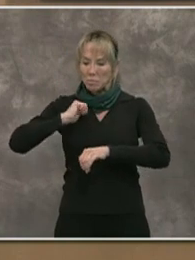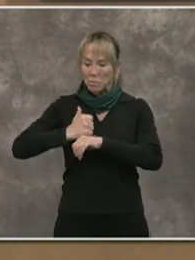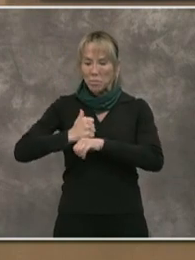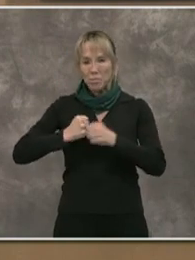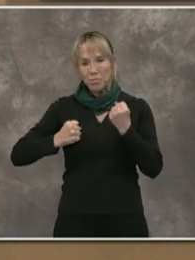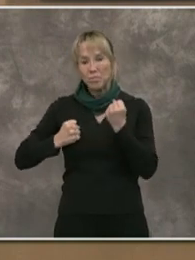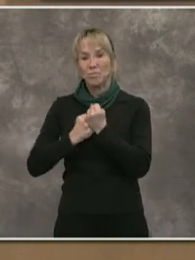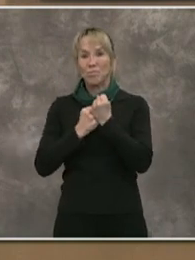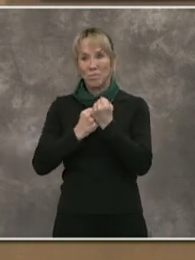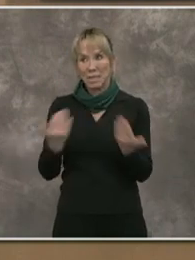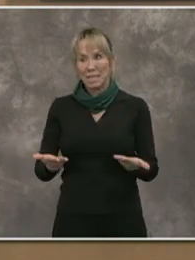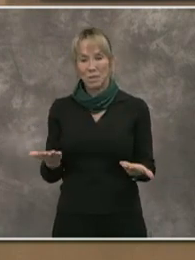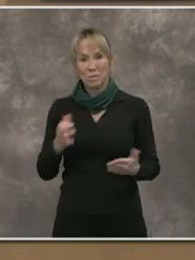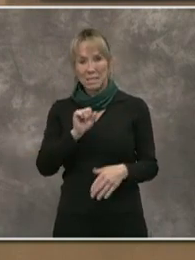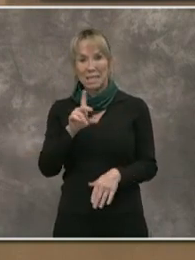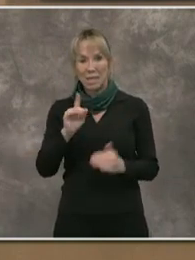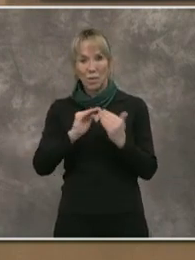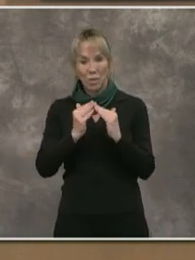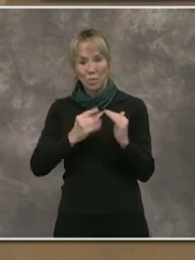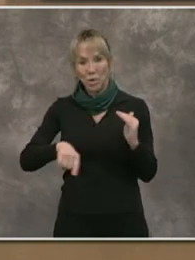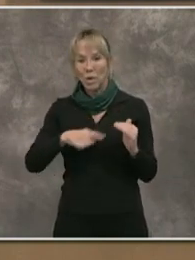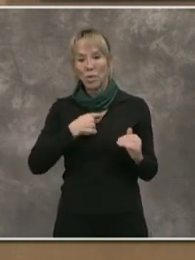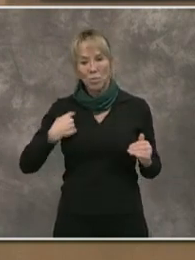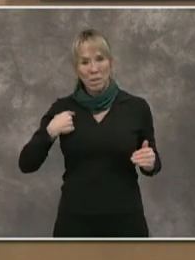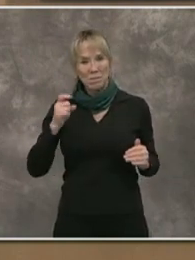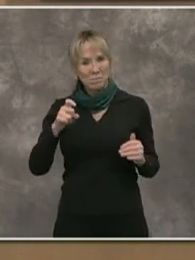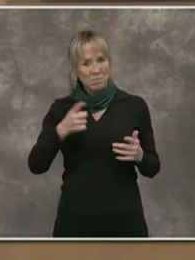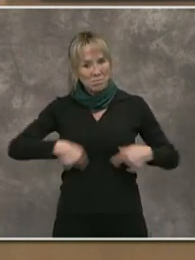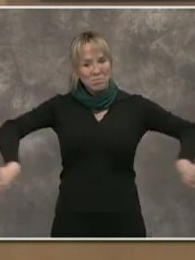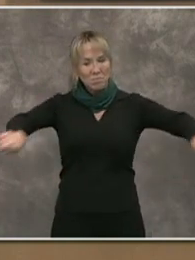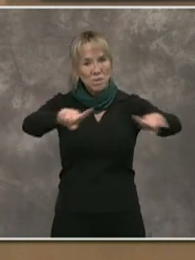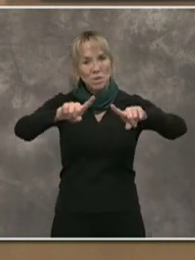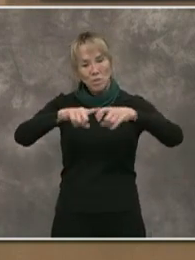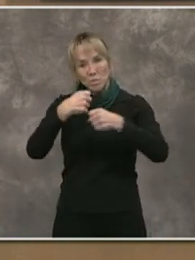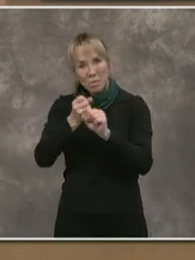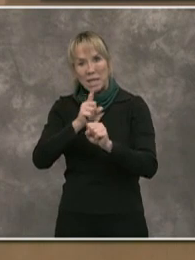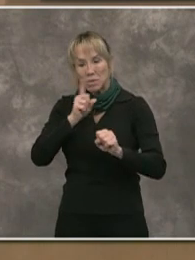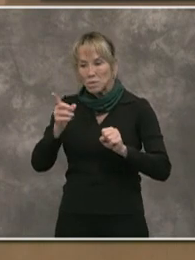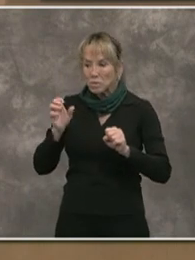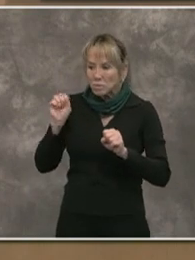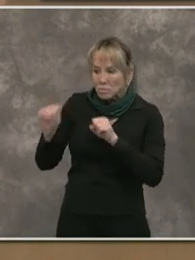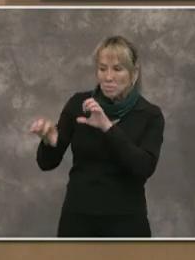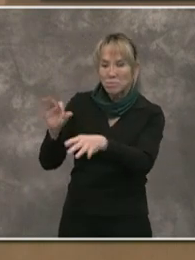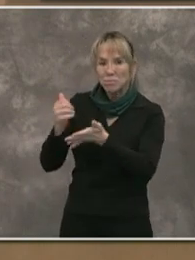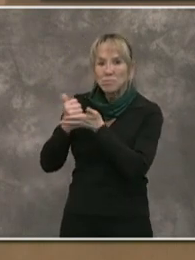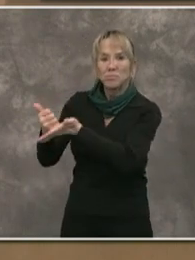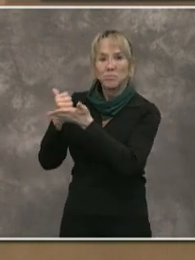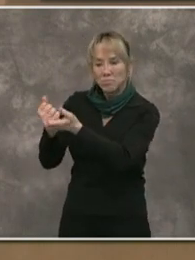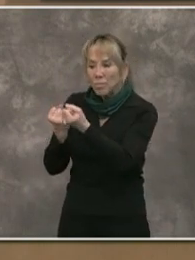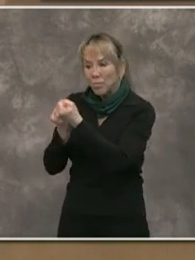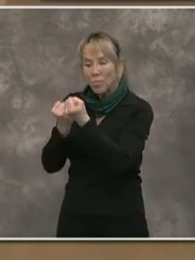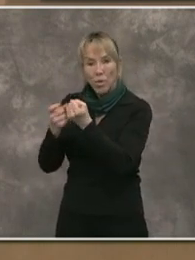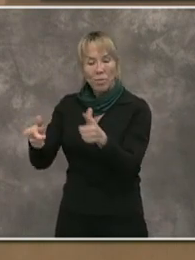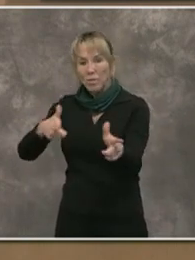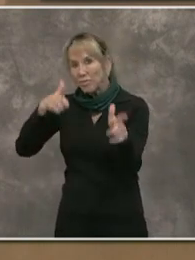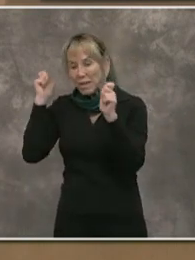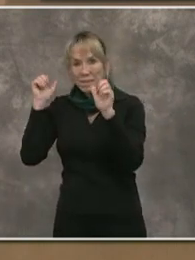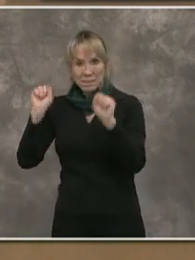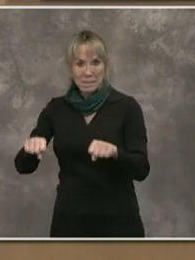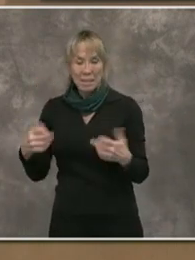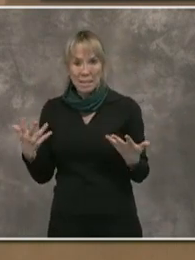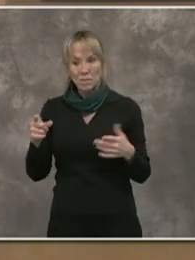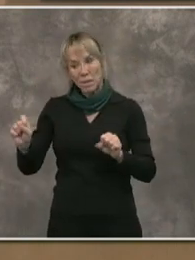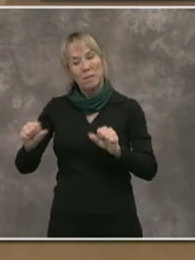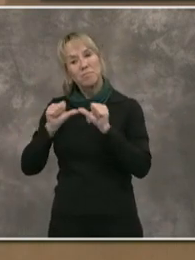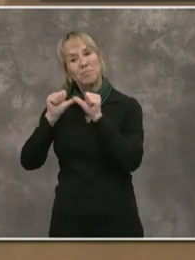community, and we need to do whatever we can to make sure they get the support as quickly as they can to be able to remain as a viable